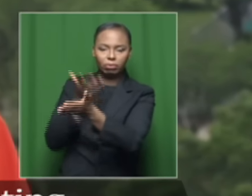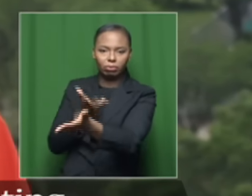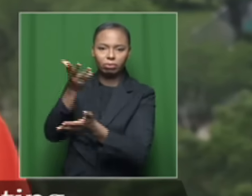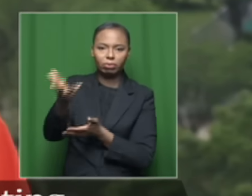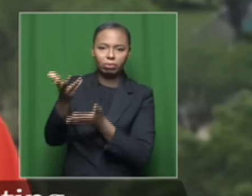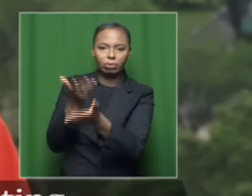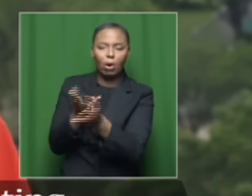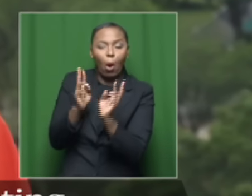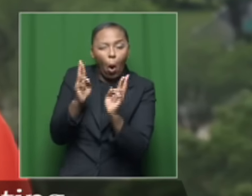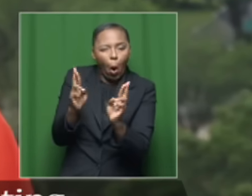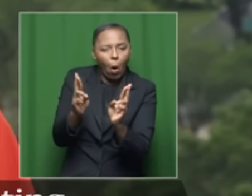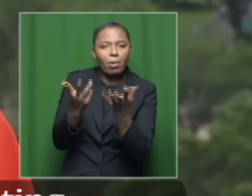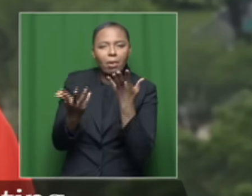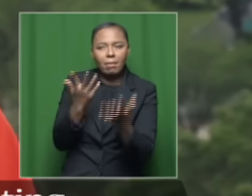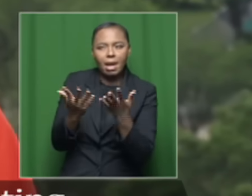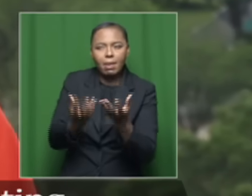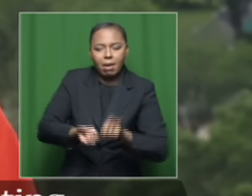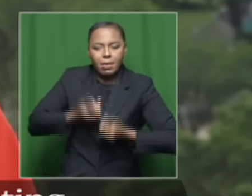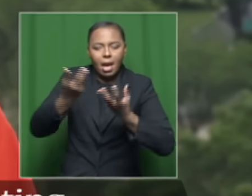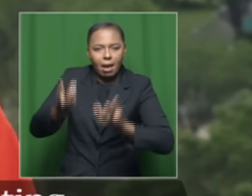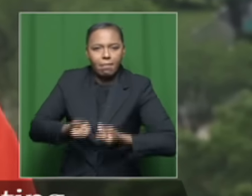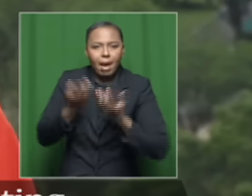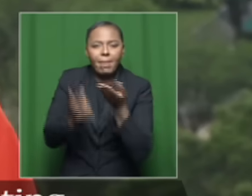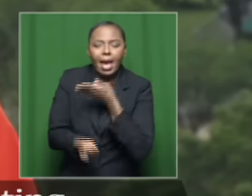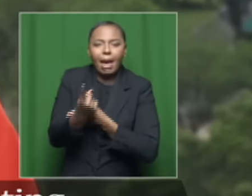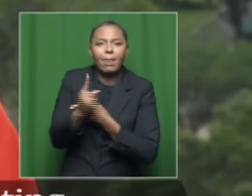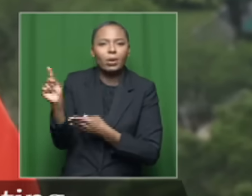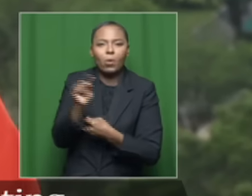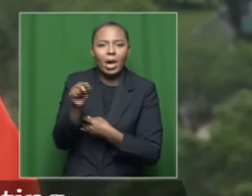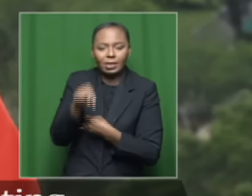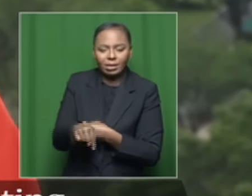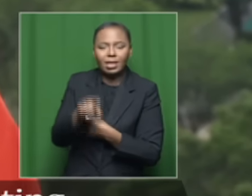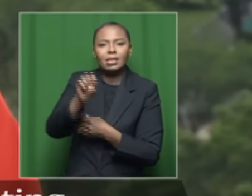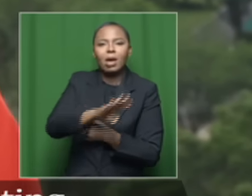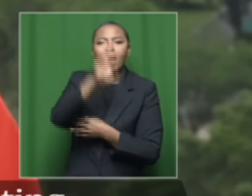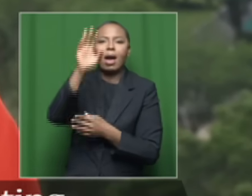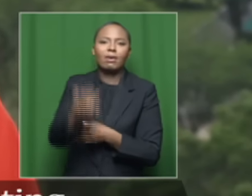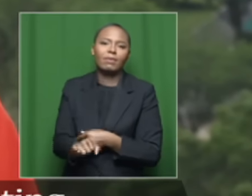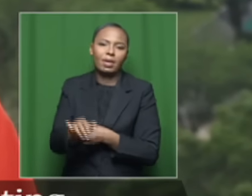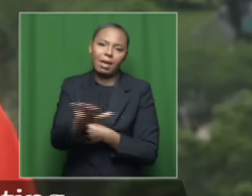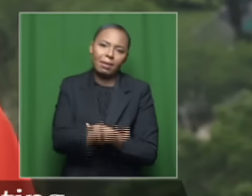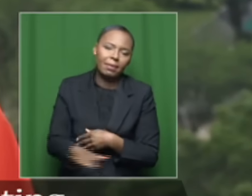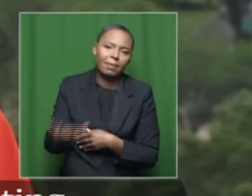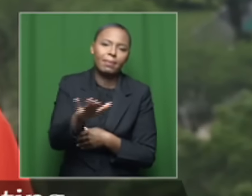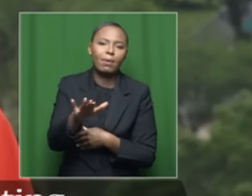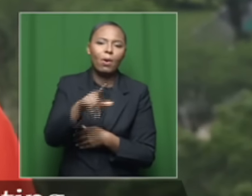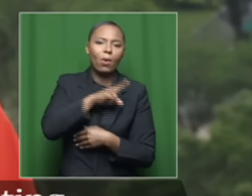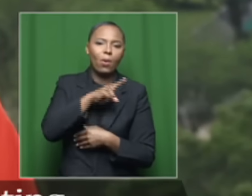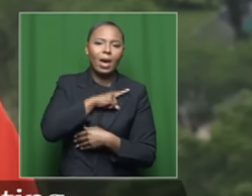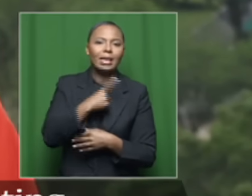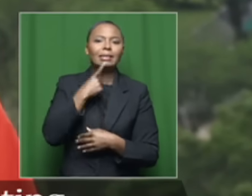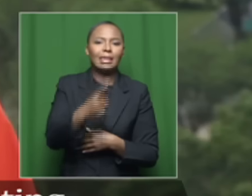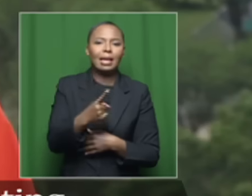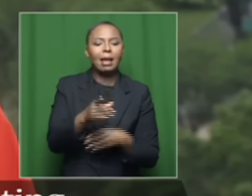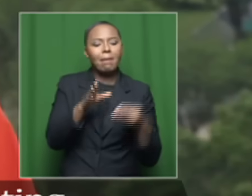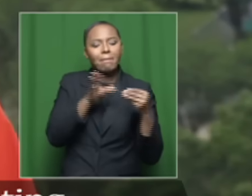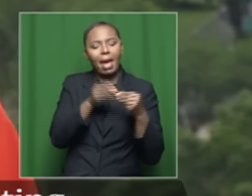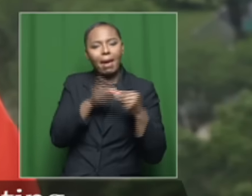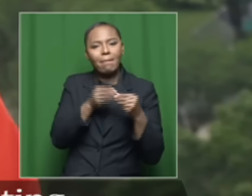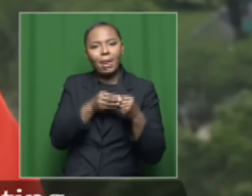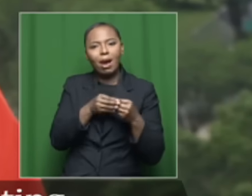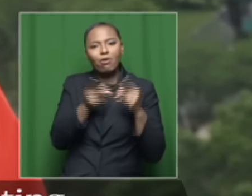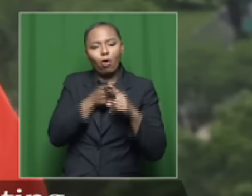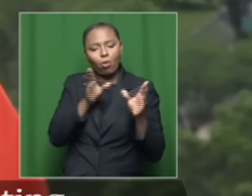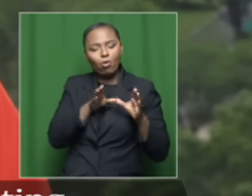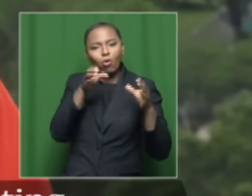clearly spell out what is actually happening on the ground in South Africa. And as he said, get other members of his delegation